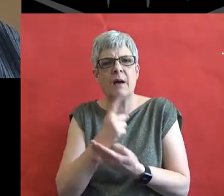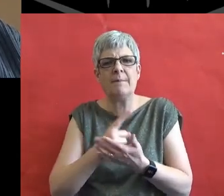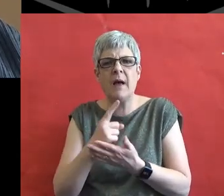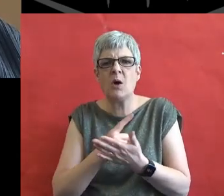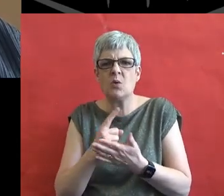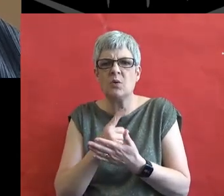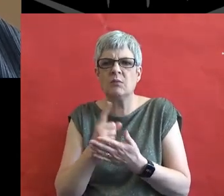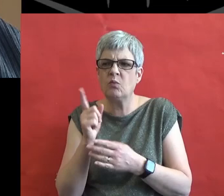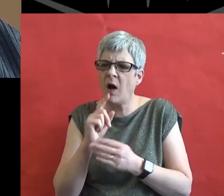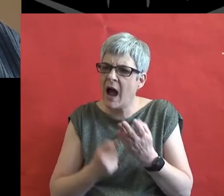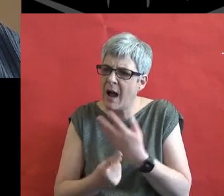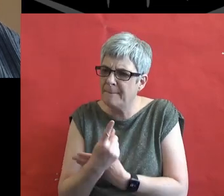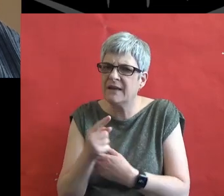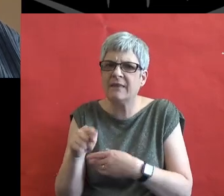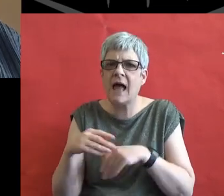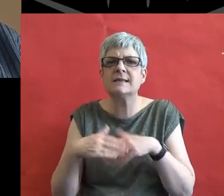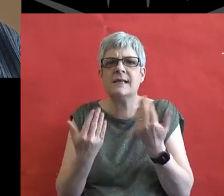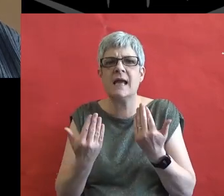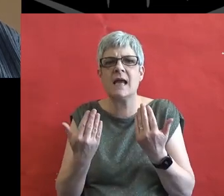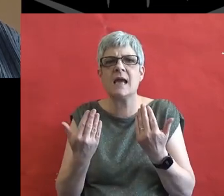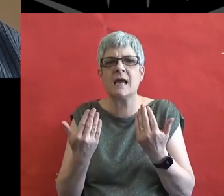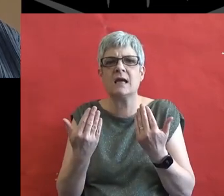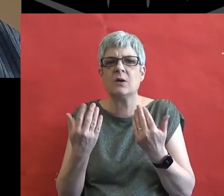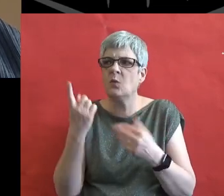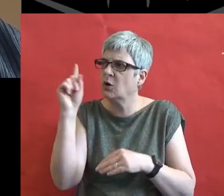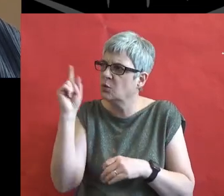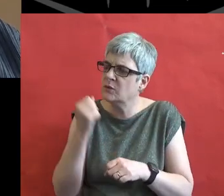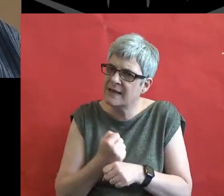into what you did on that day,